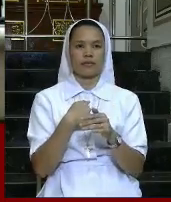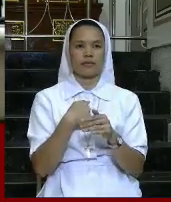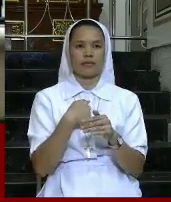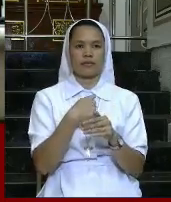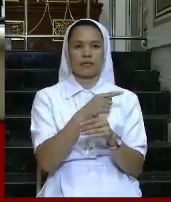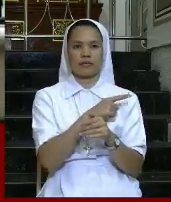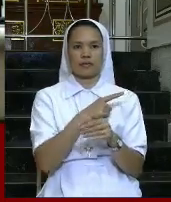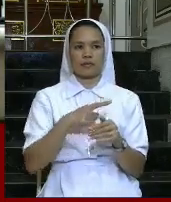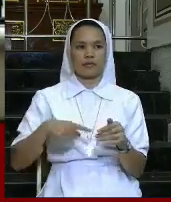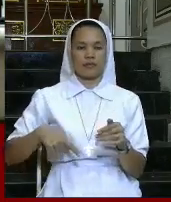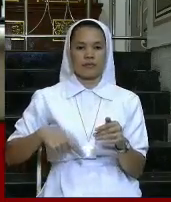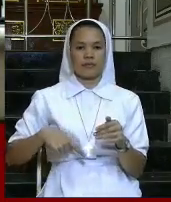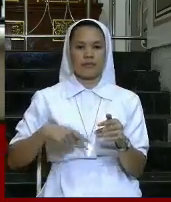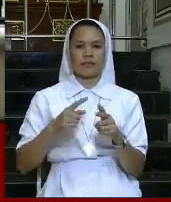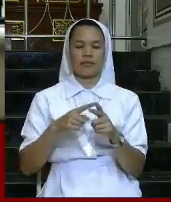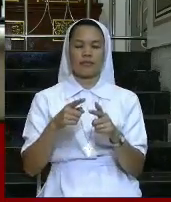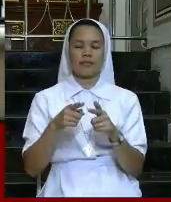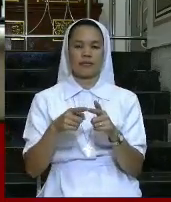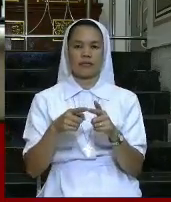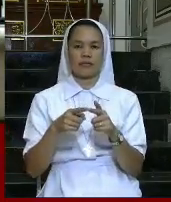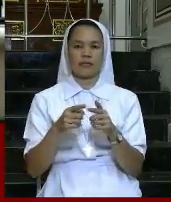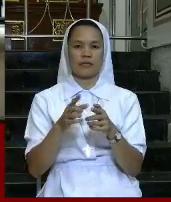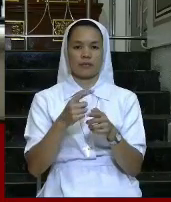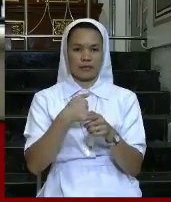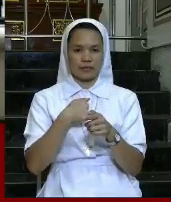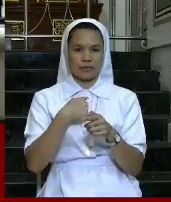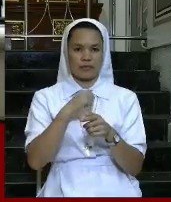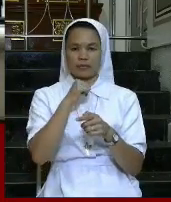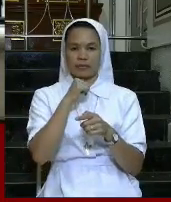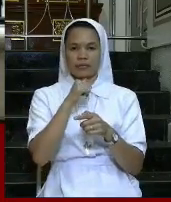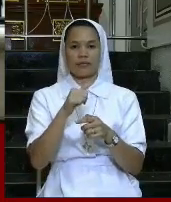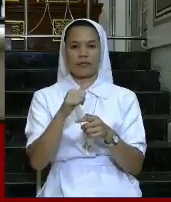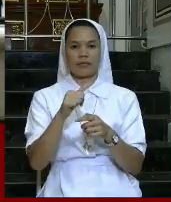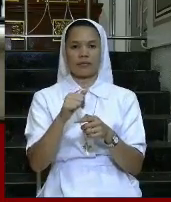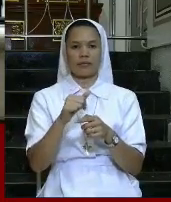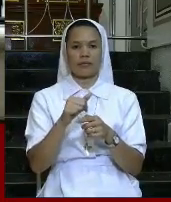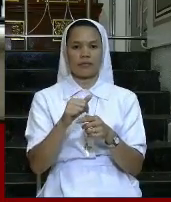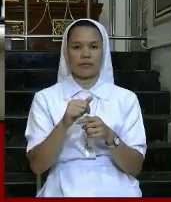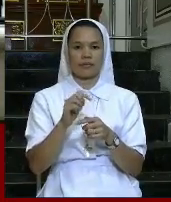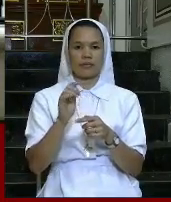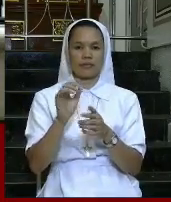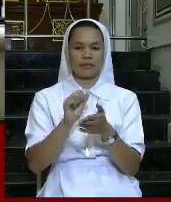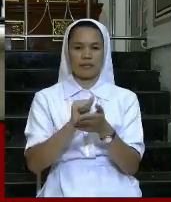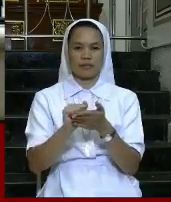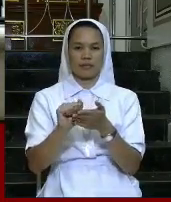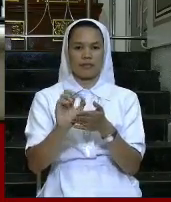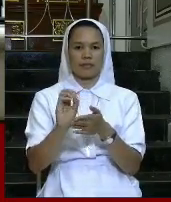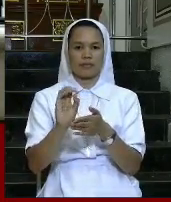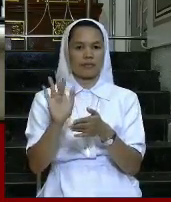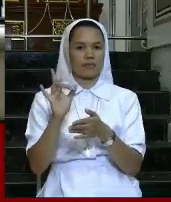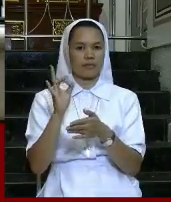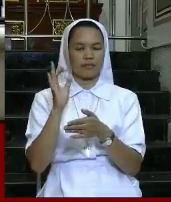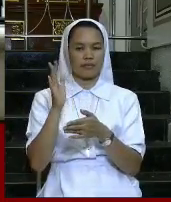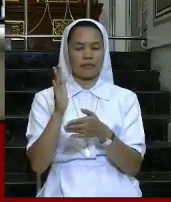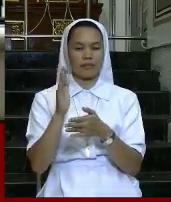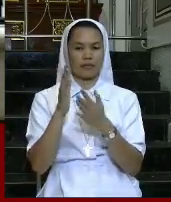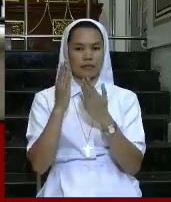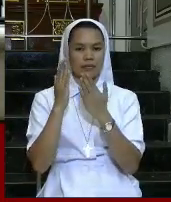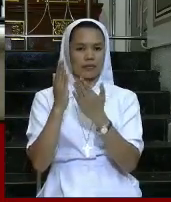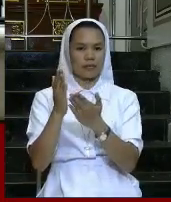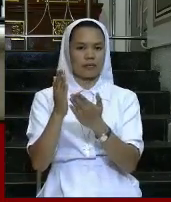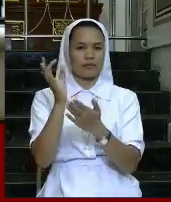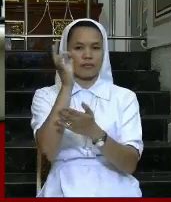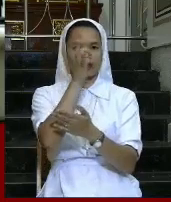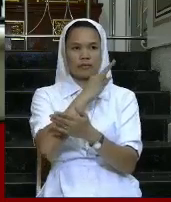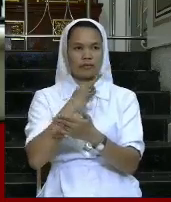help. Therefore, I am not disgraced. I have set my face like